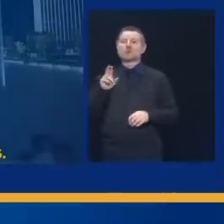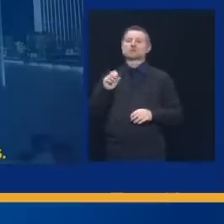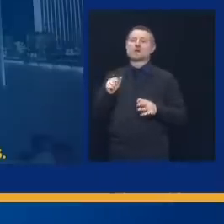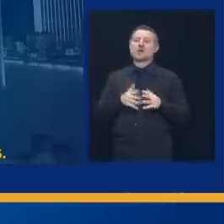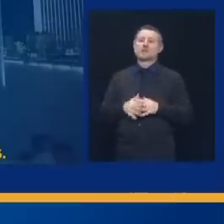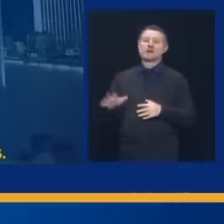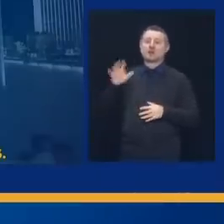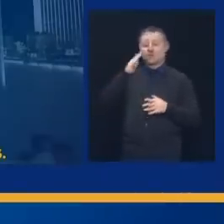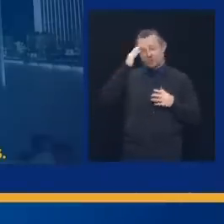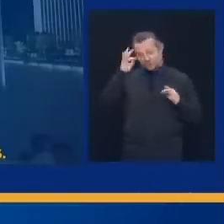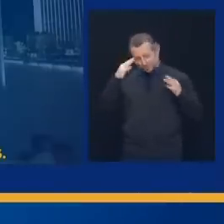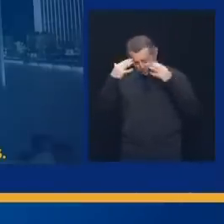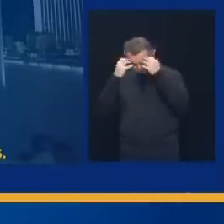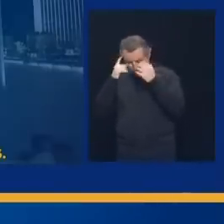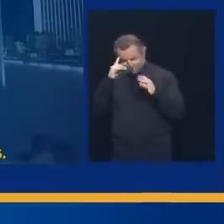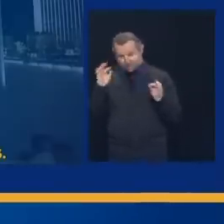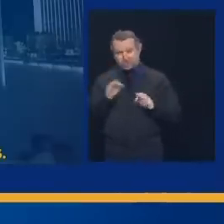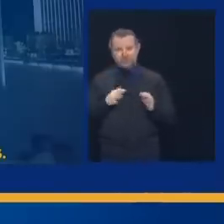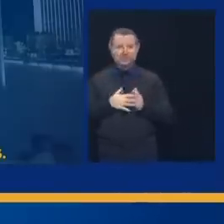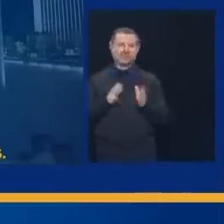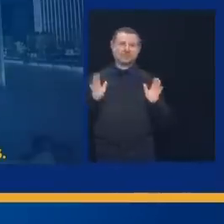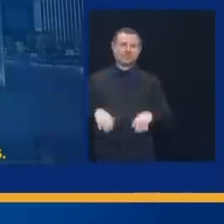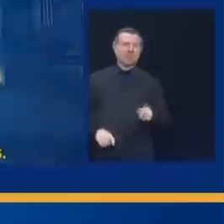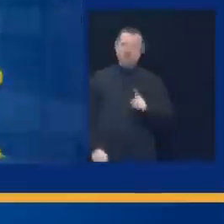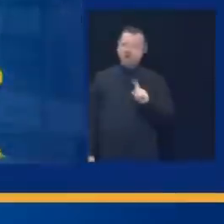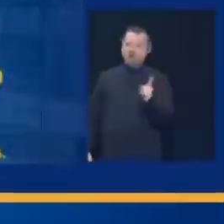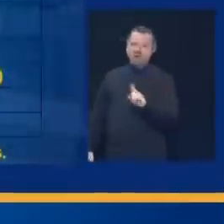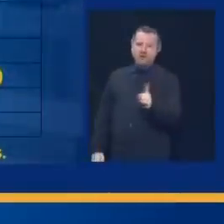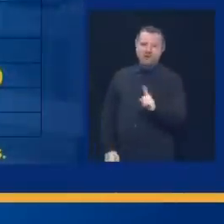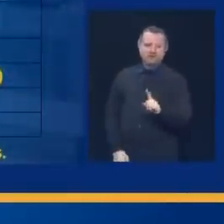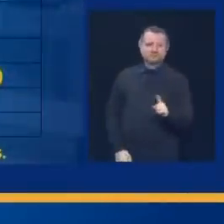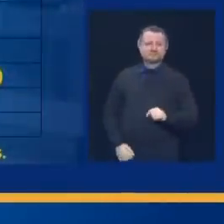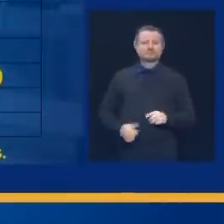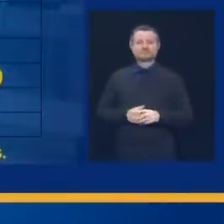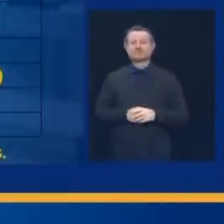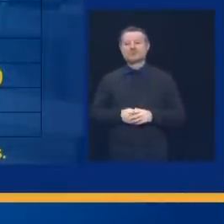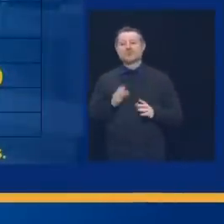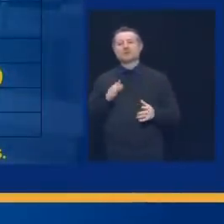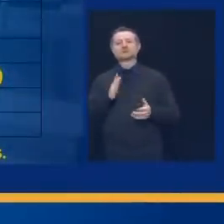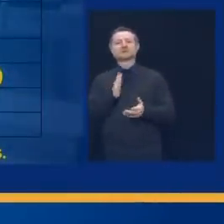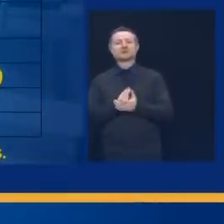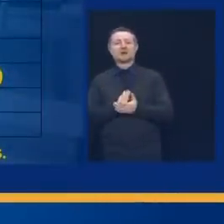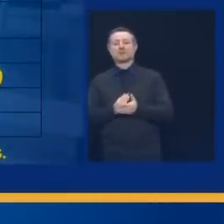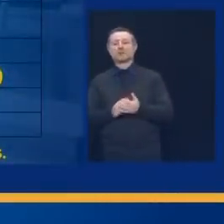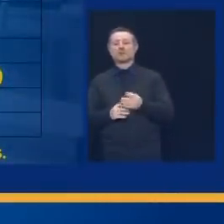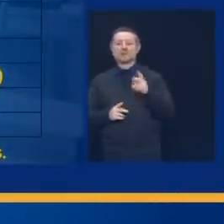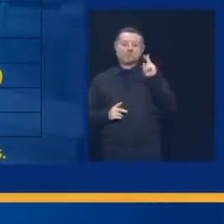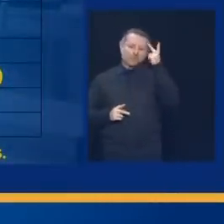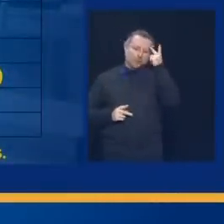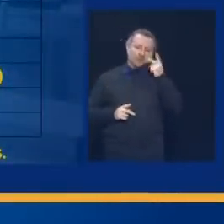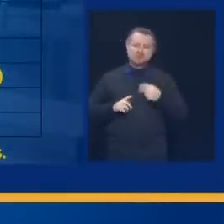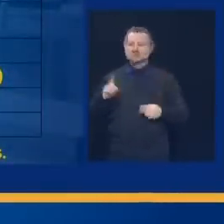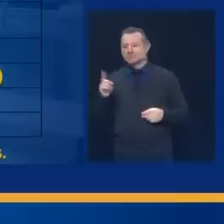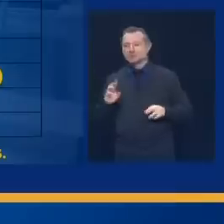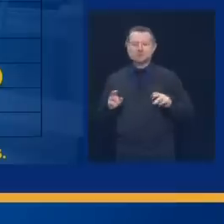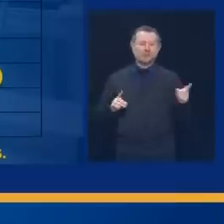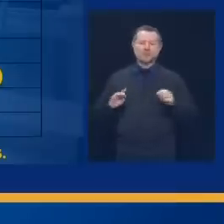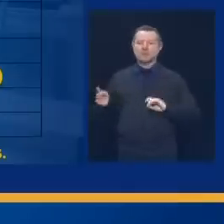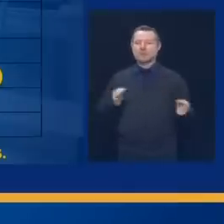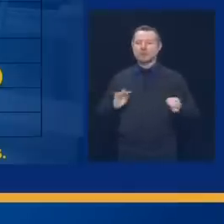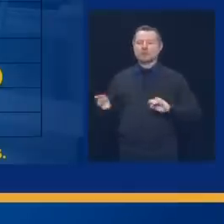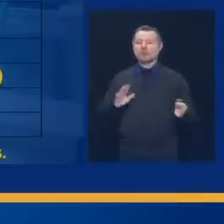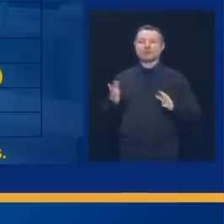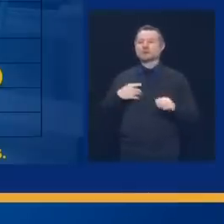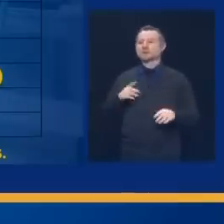their intelligence, their smarts. Get this political garbage out of the way